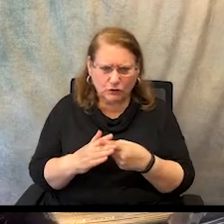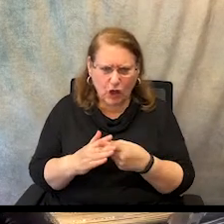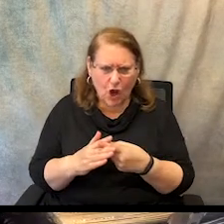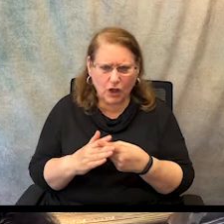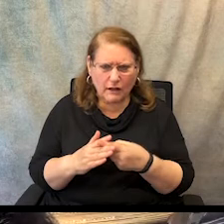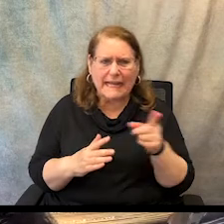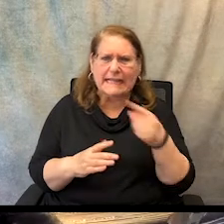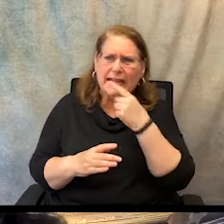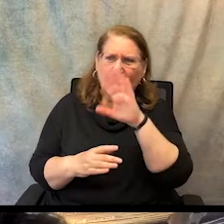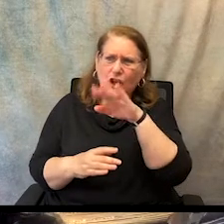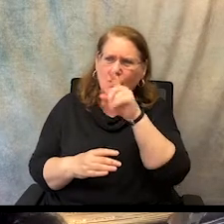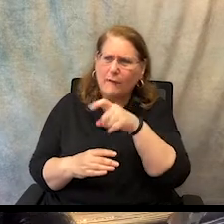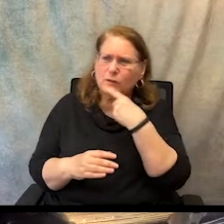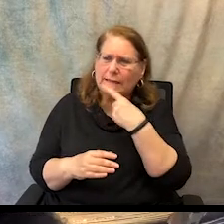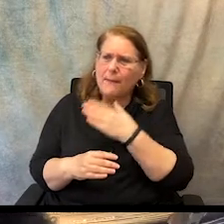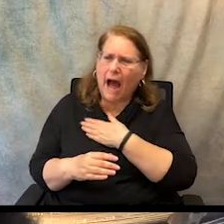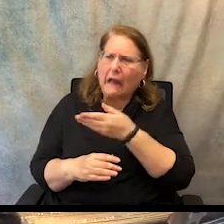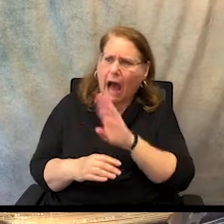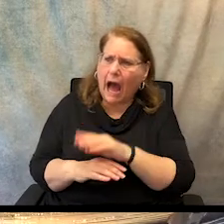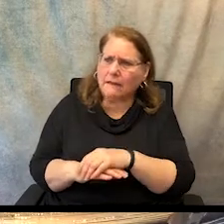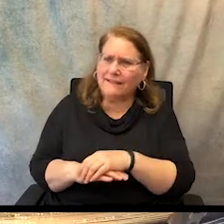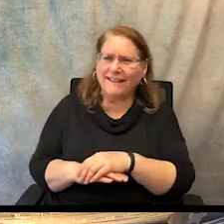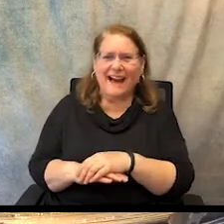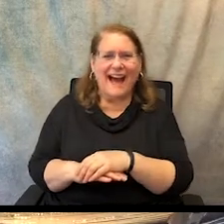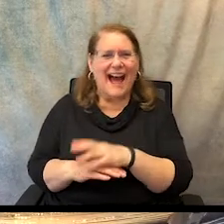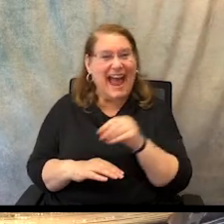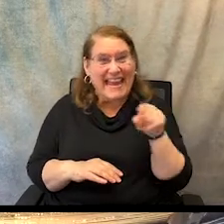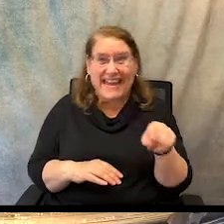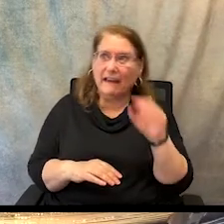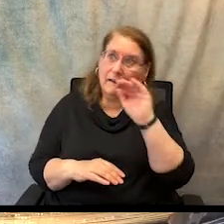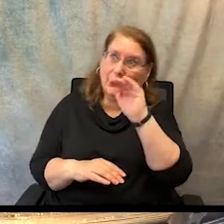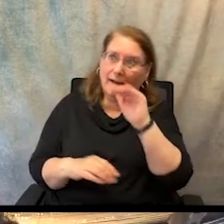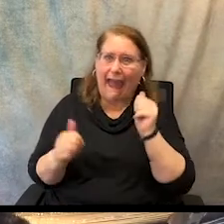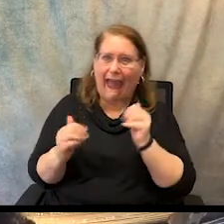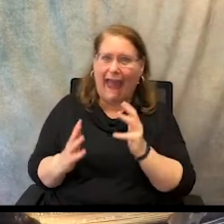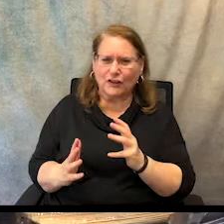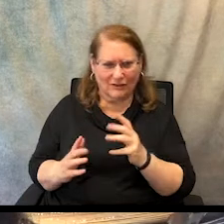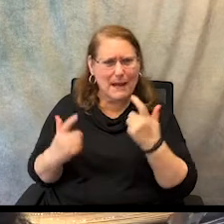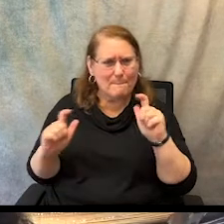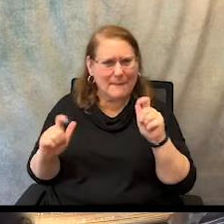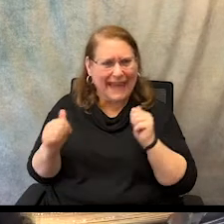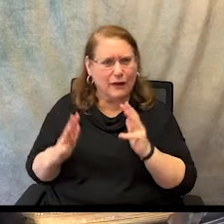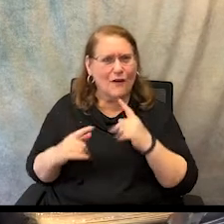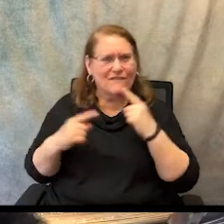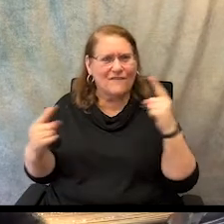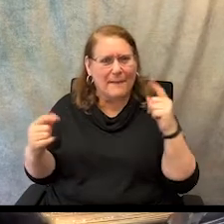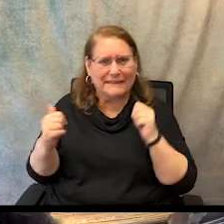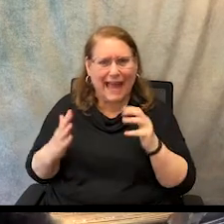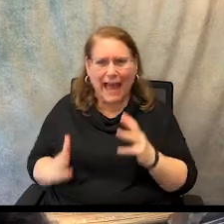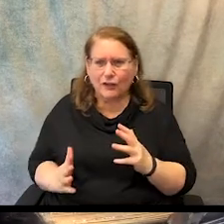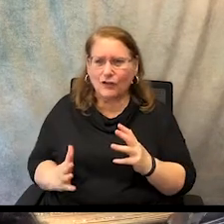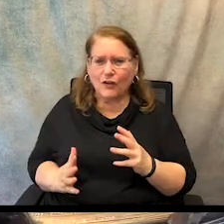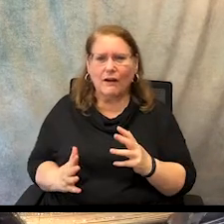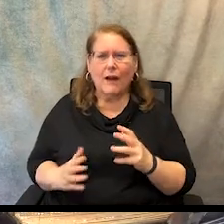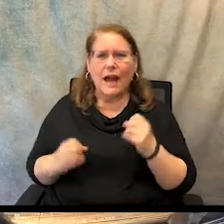say, my God, for example, you know. And he was telling the actor who's really was big actors, you know, famous